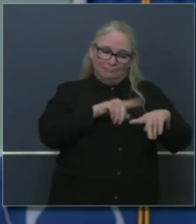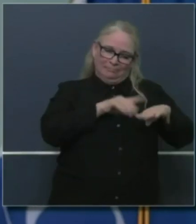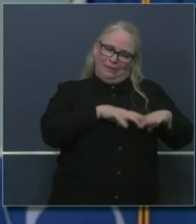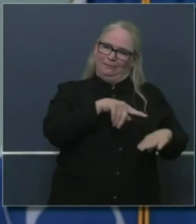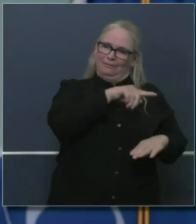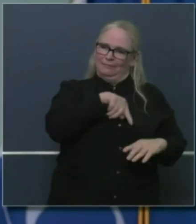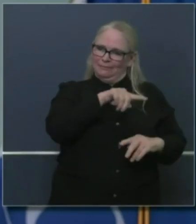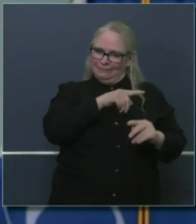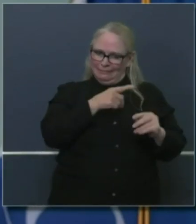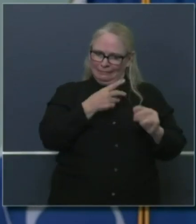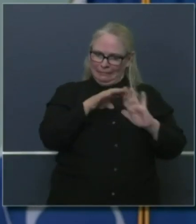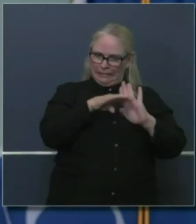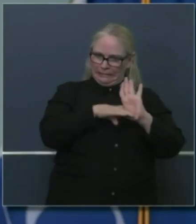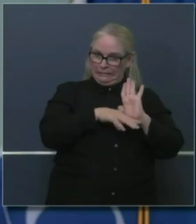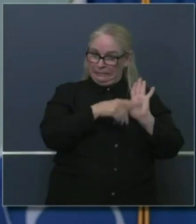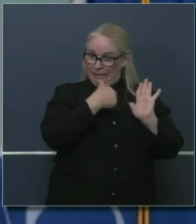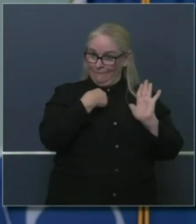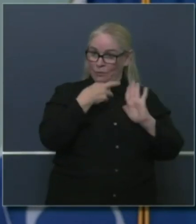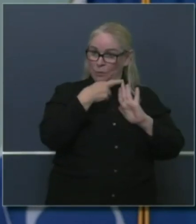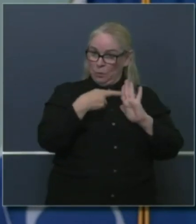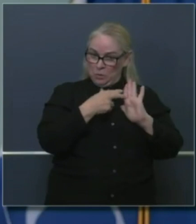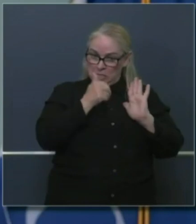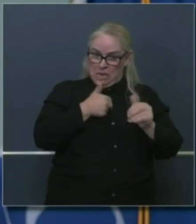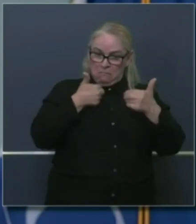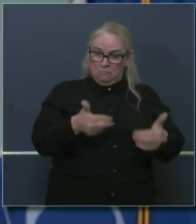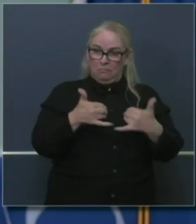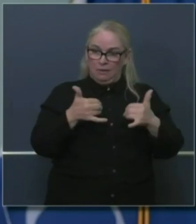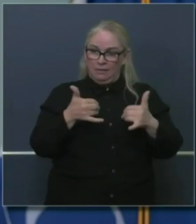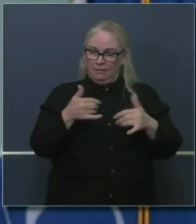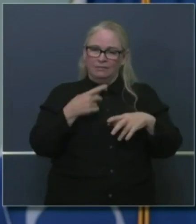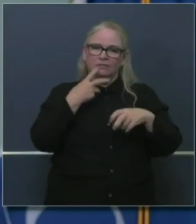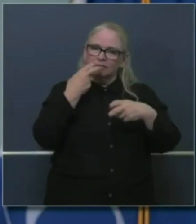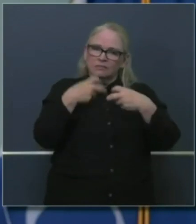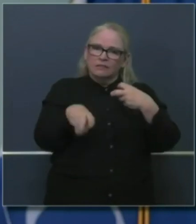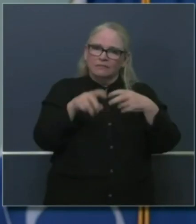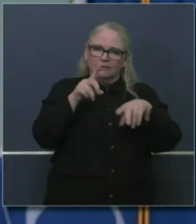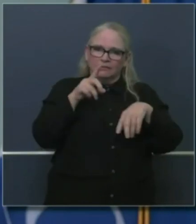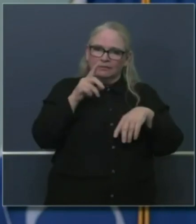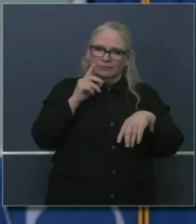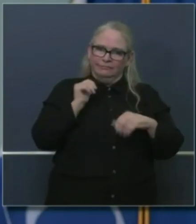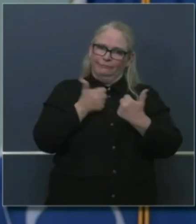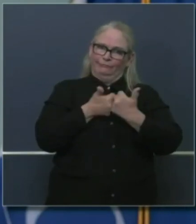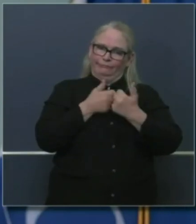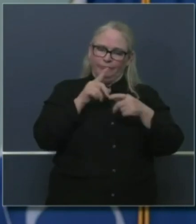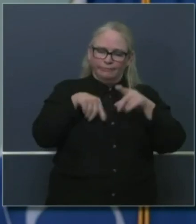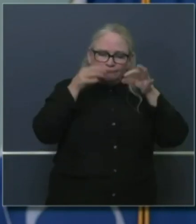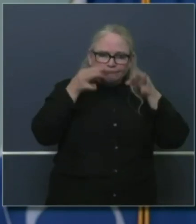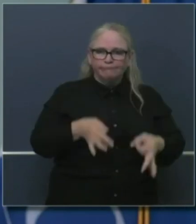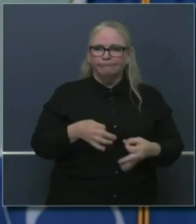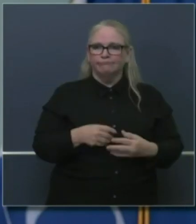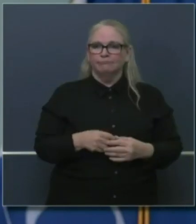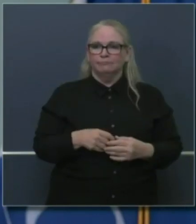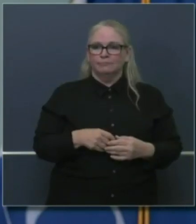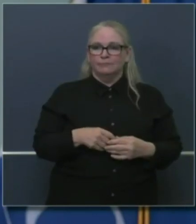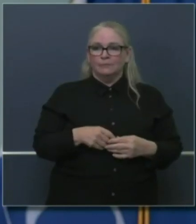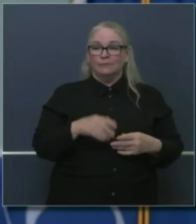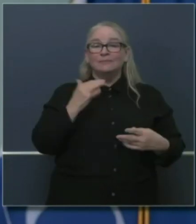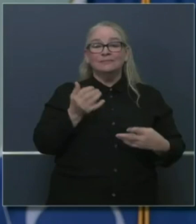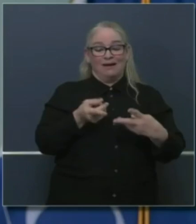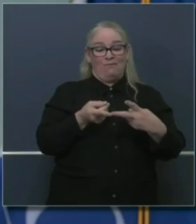this nation that make reopening very, very challenging. As it relates to the specifics of restaurants,